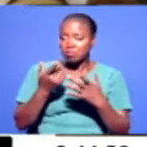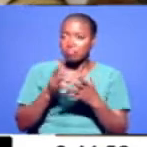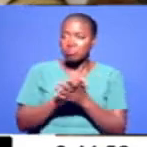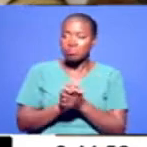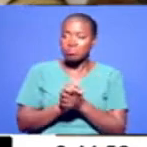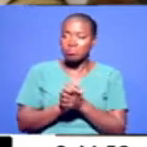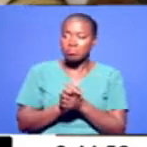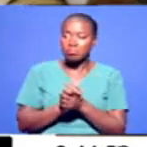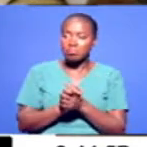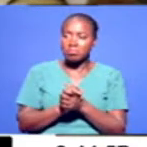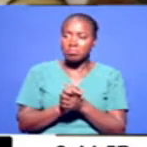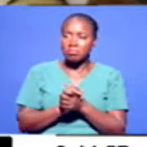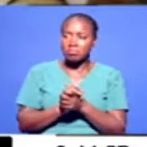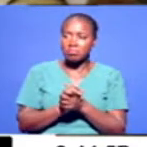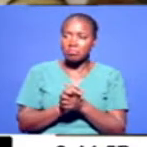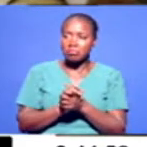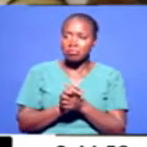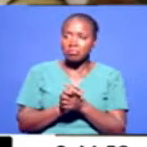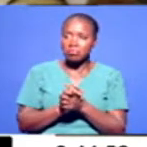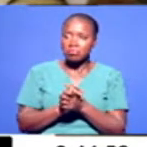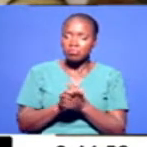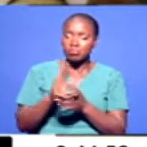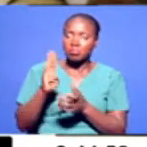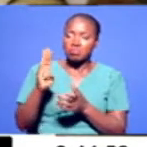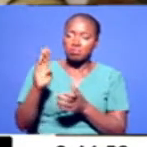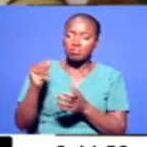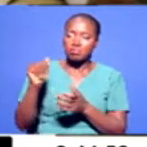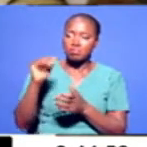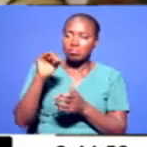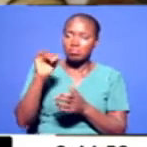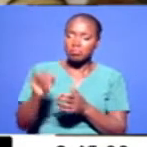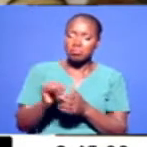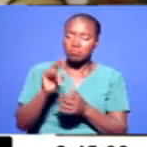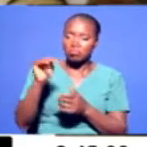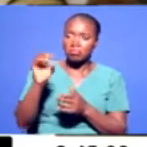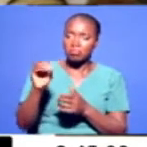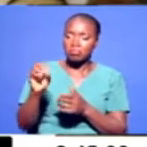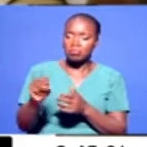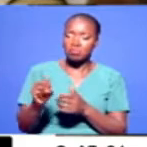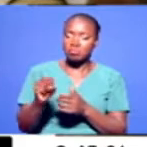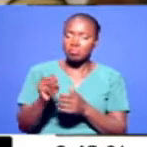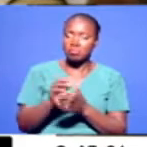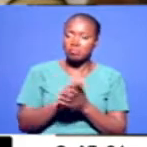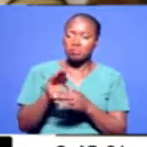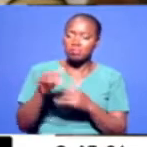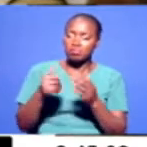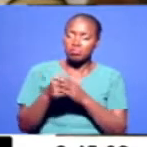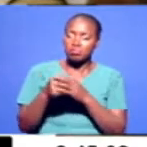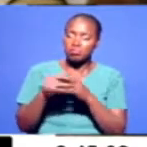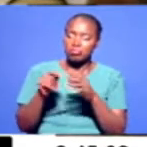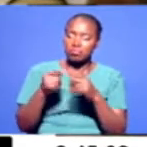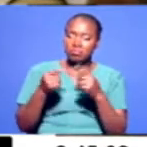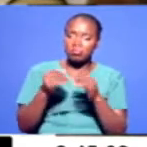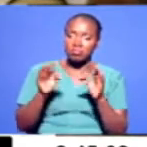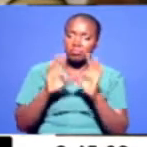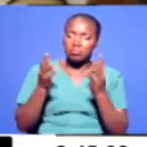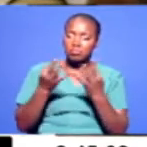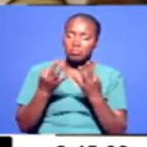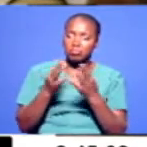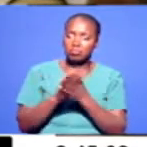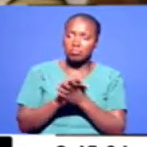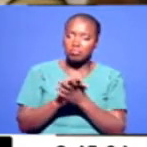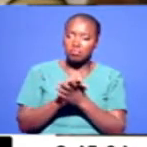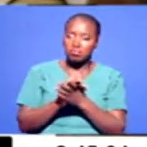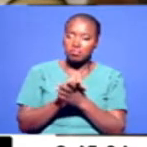here. Banjos, mandolins, the whole violin family from the double bass,